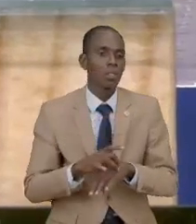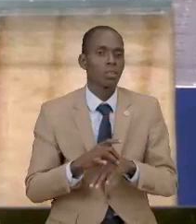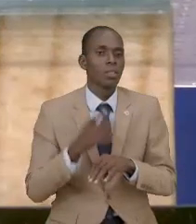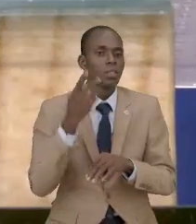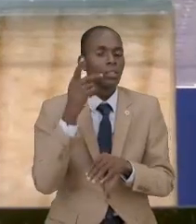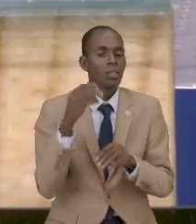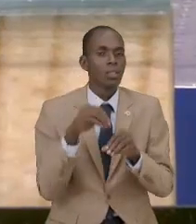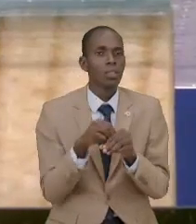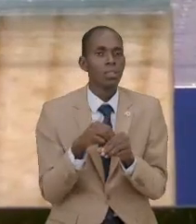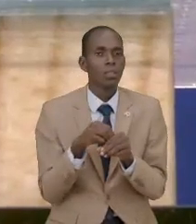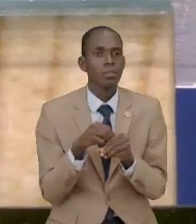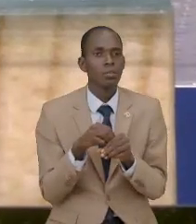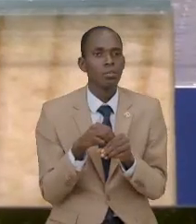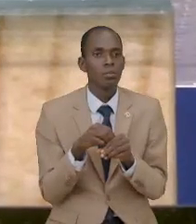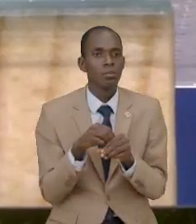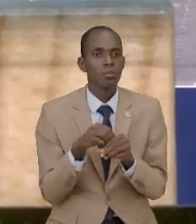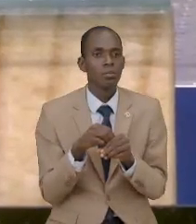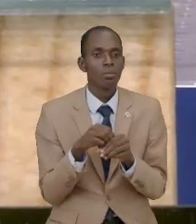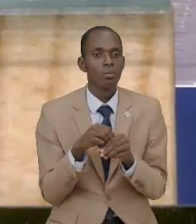In